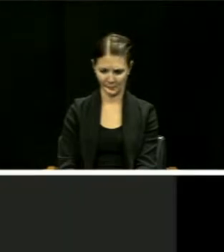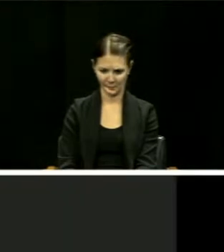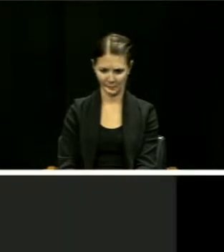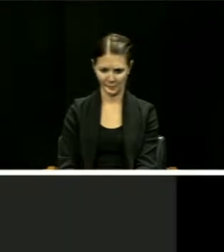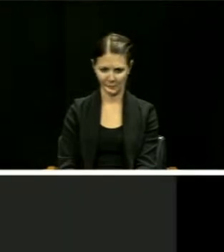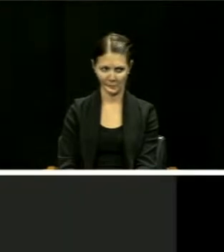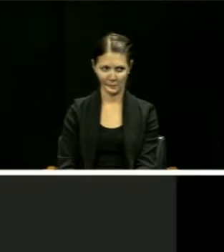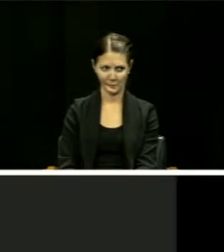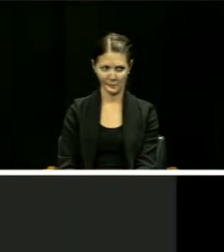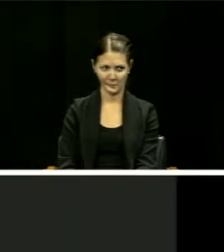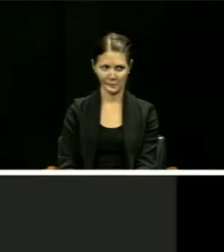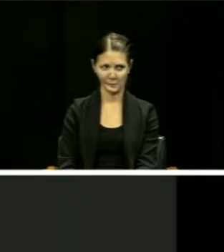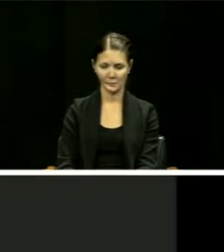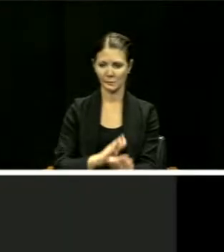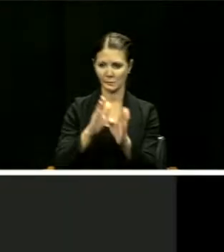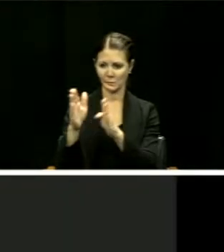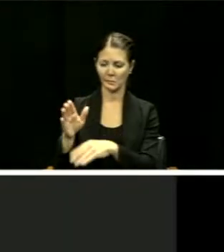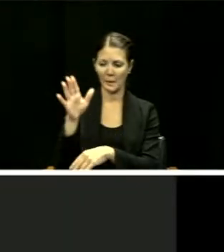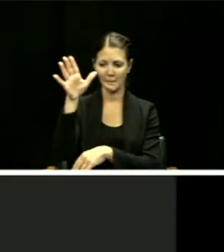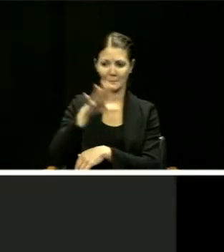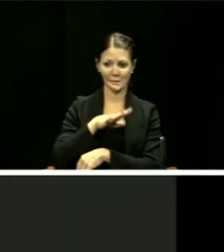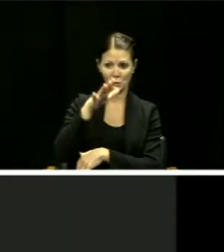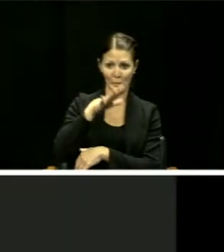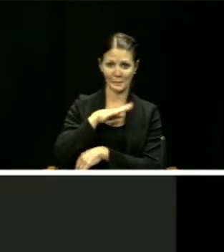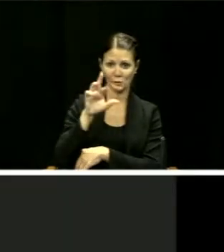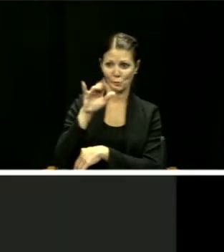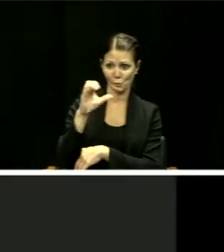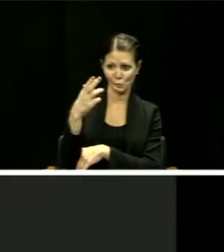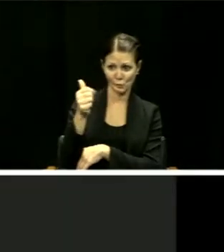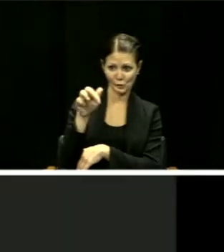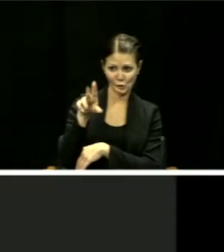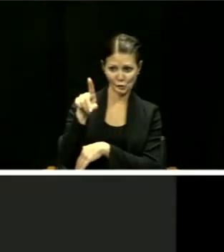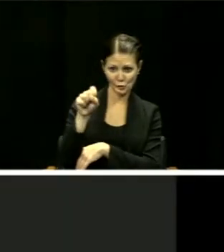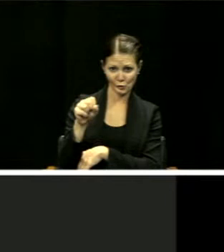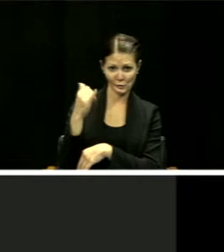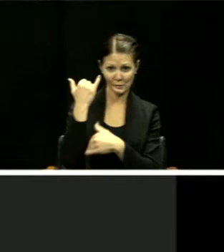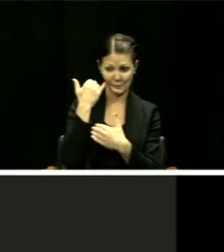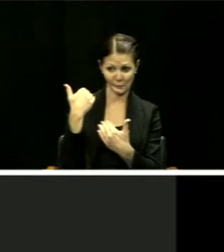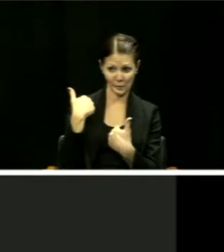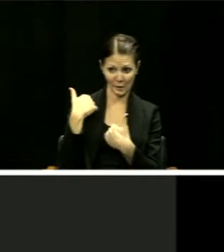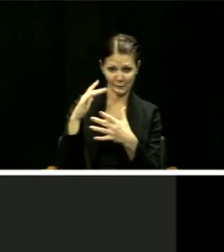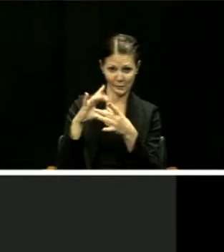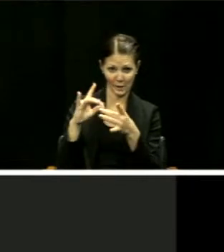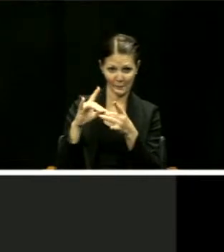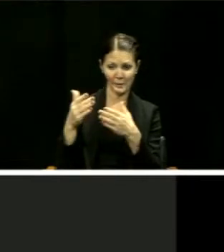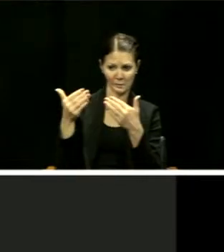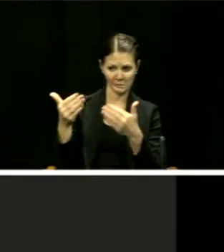Mr. and Mrs. Richard, if you'd like to make a comment or ask any questions, I've gone ahead and unmuted your line.